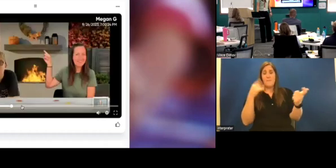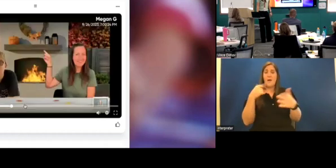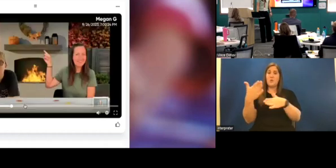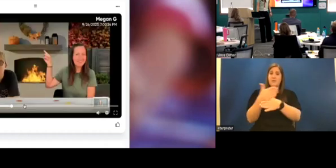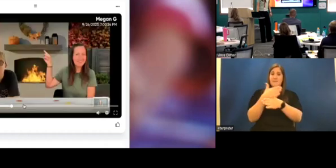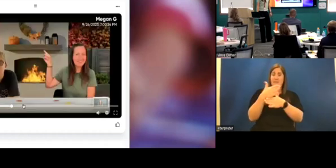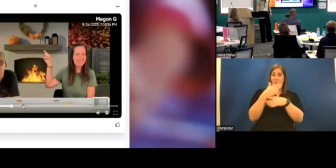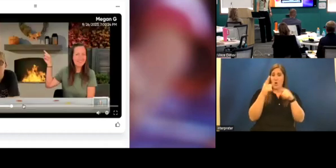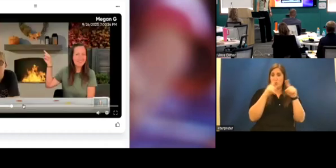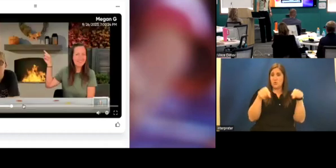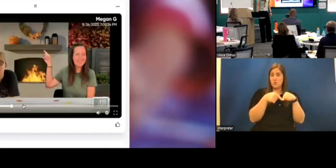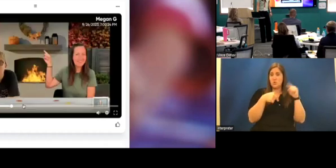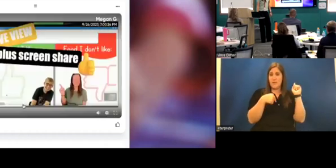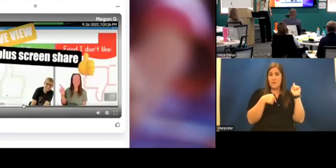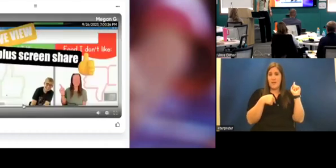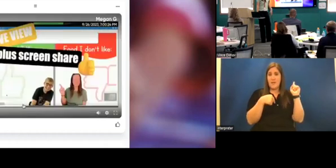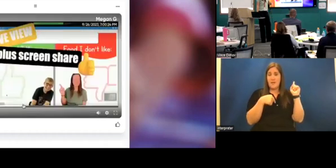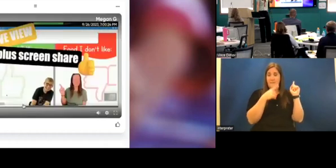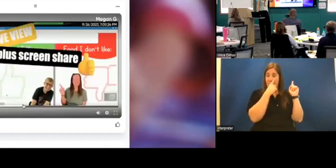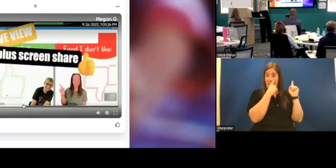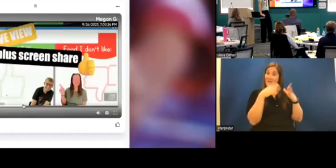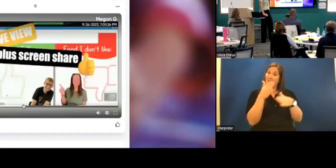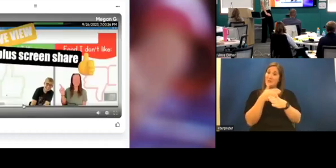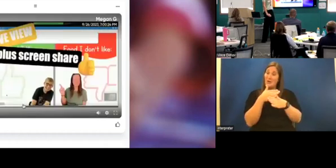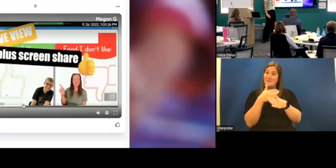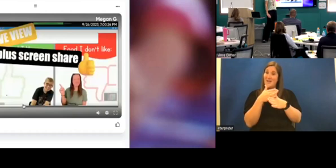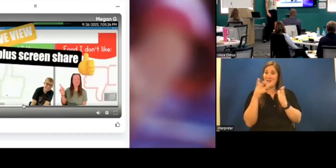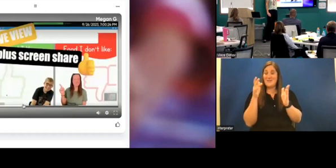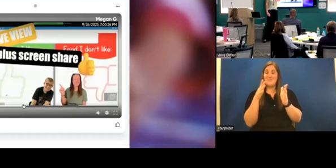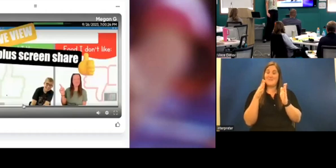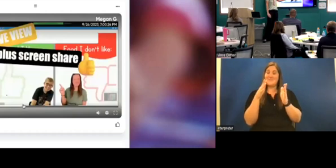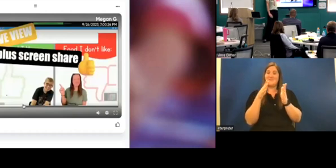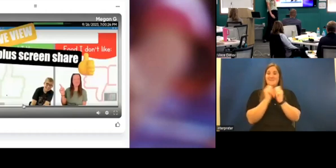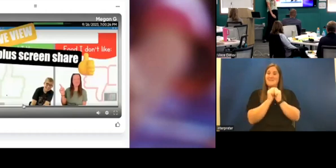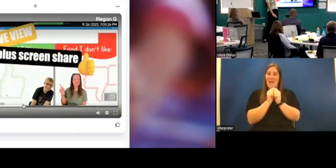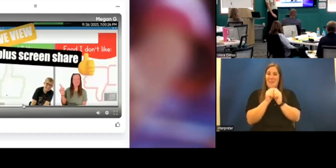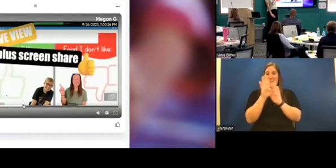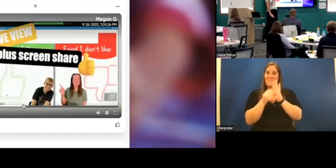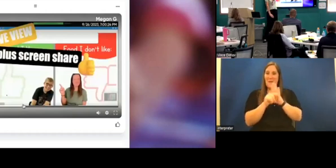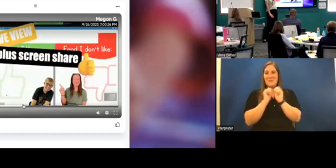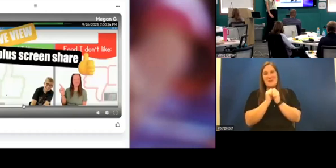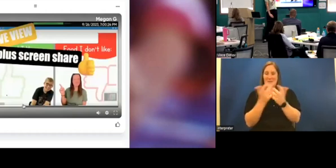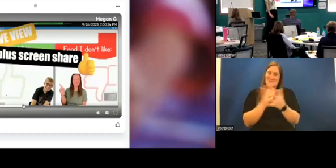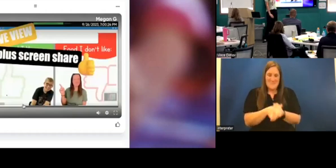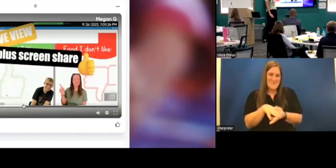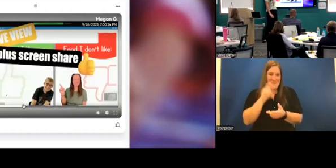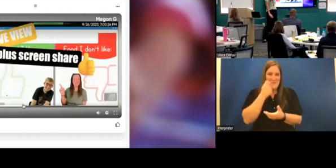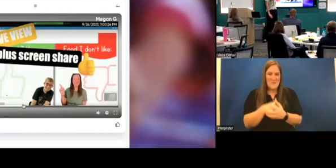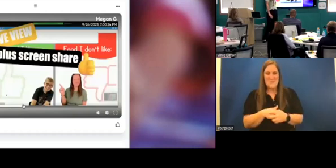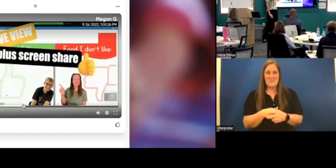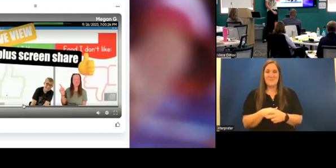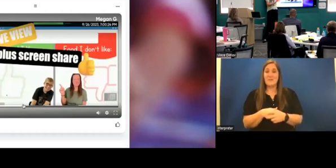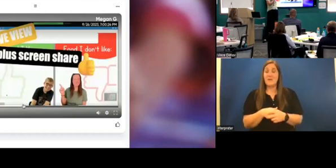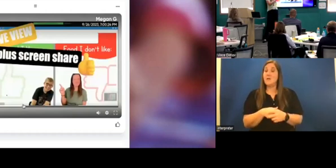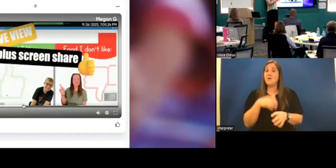view, and it shares it, and you become the virtual background again. Or it becomes the virtual background, right?